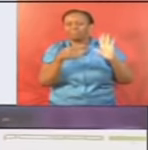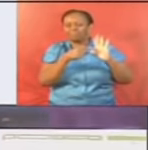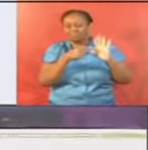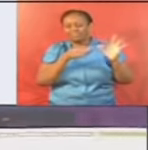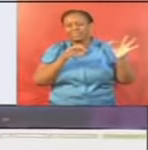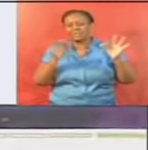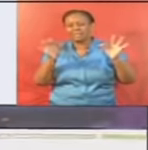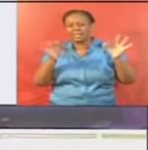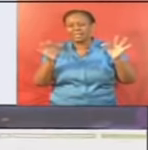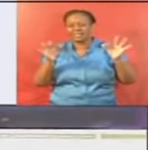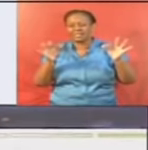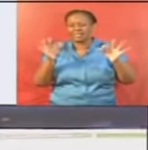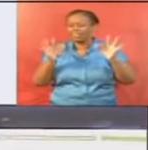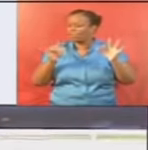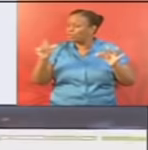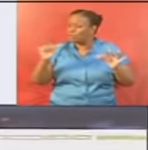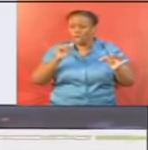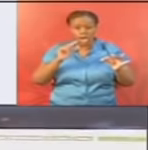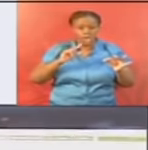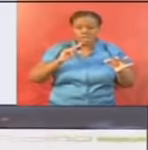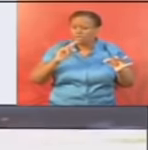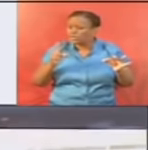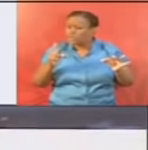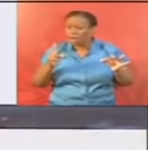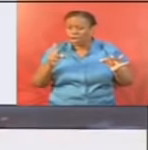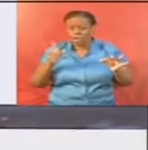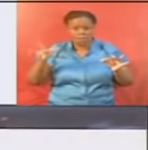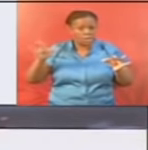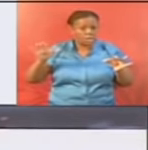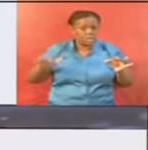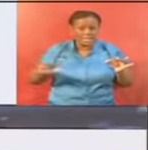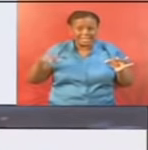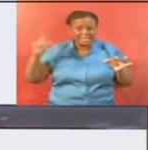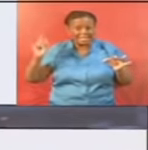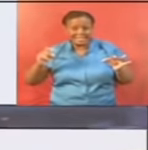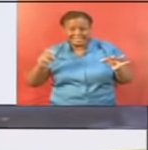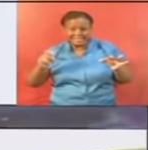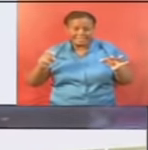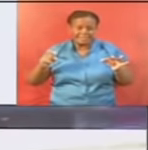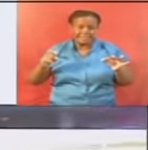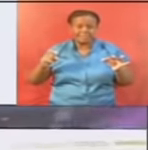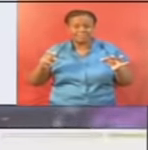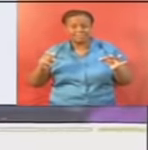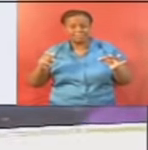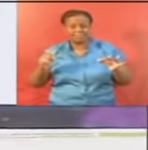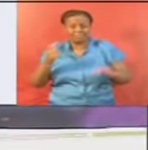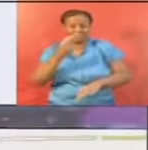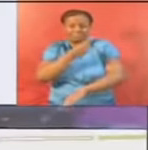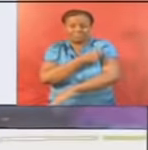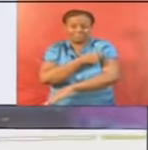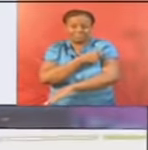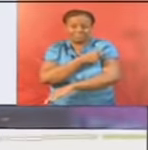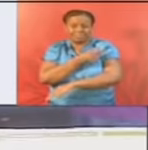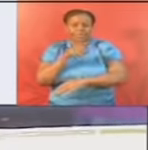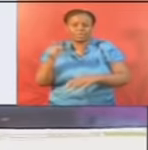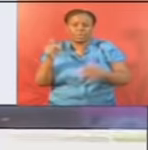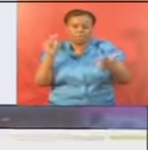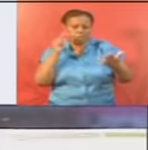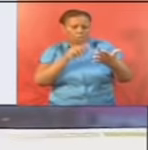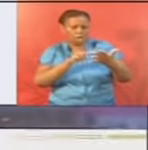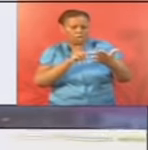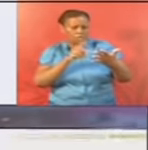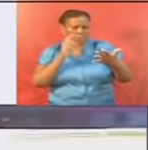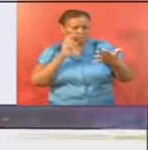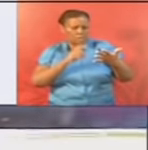unsure of what vaccines your child requires, or you look at the particular vaccine for the age and realize your child did not get the vaccine,